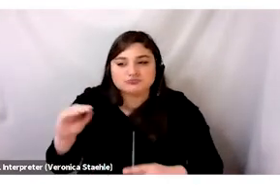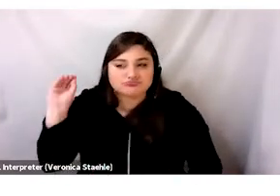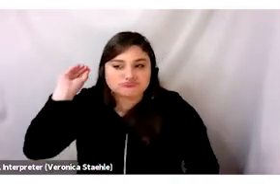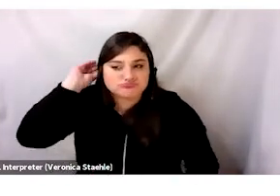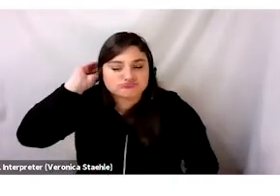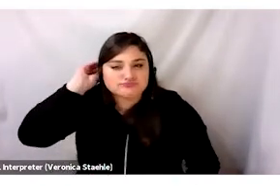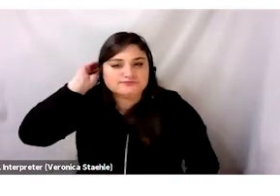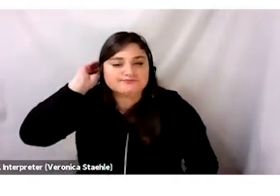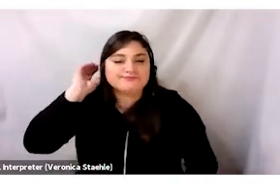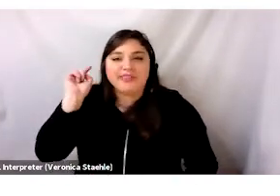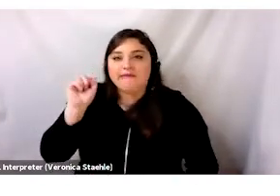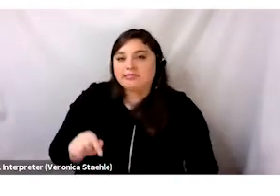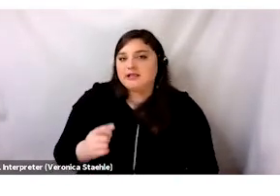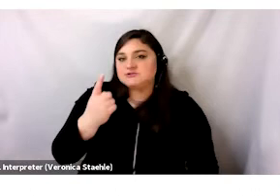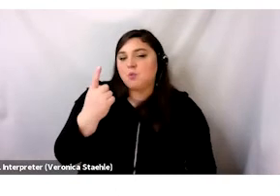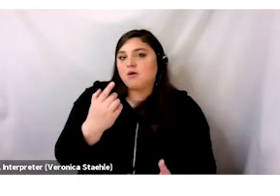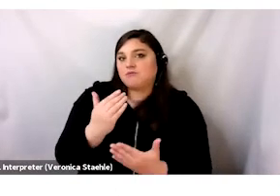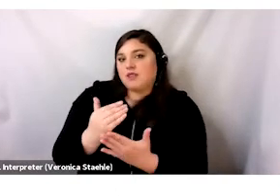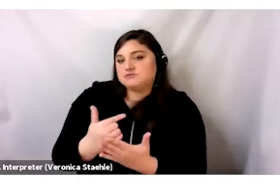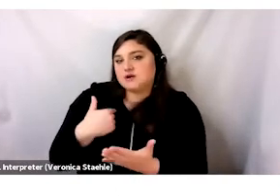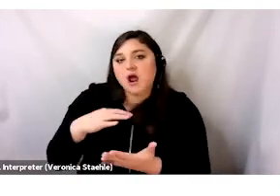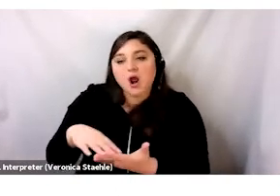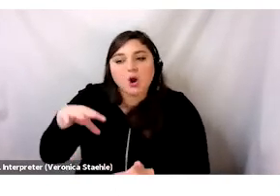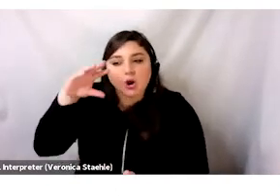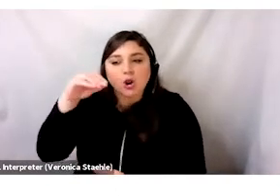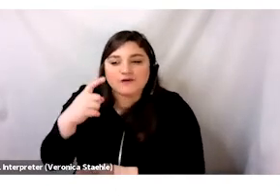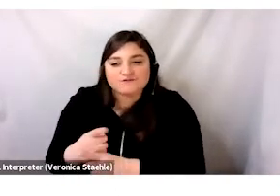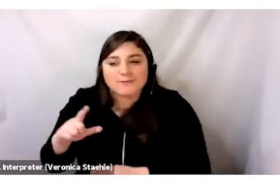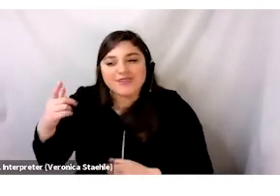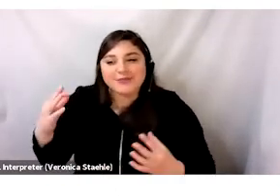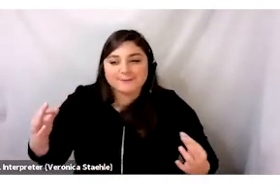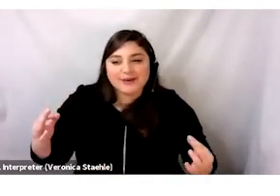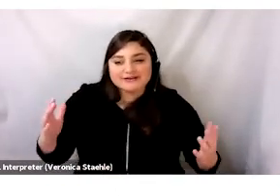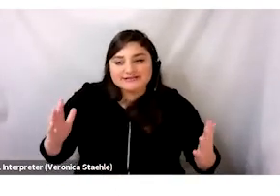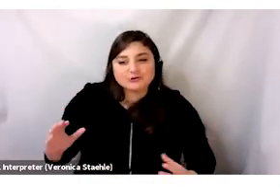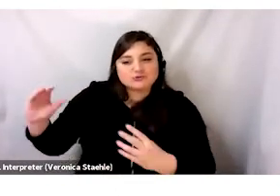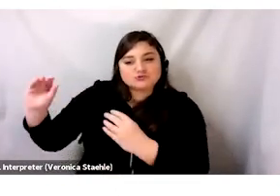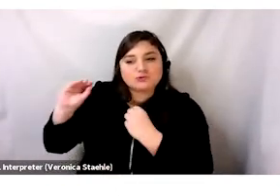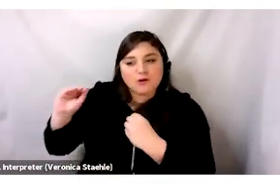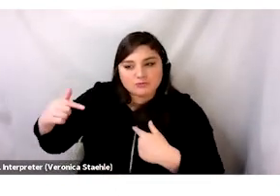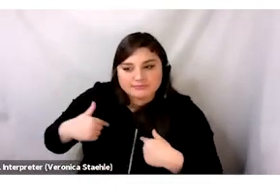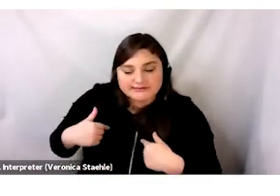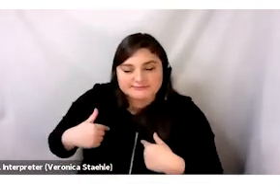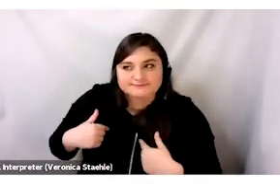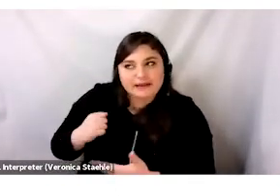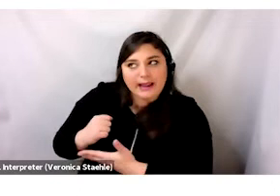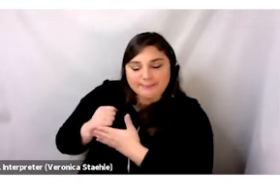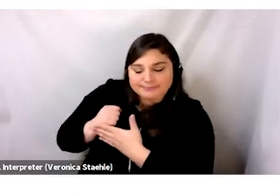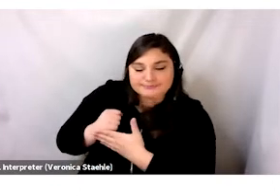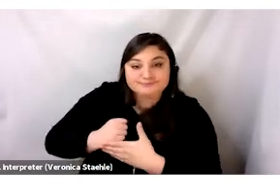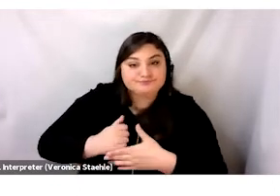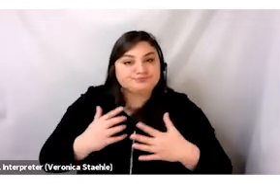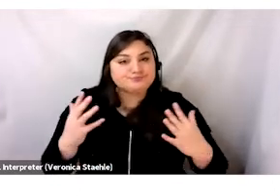one of my fellow meditators, and that is that the depth